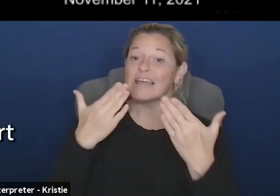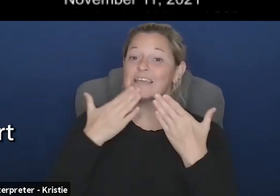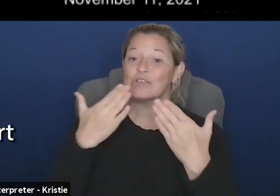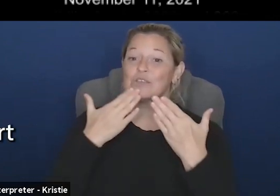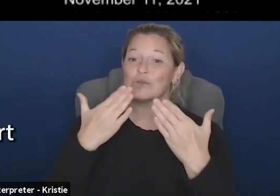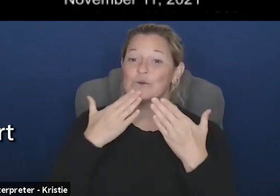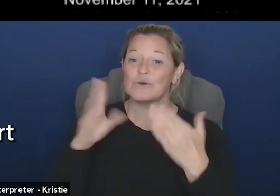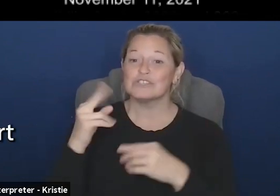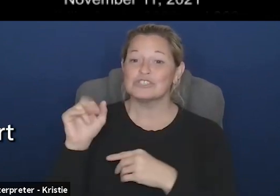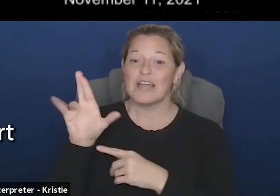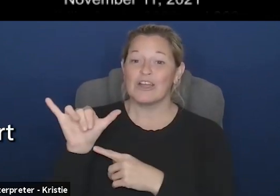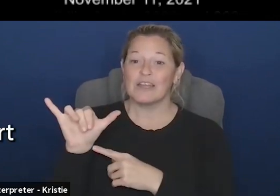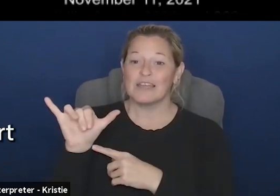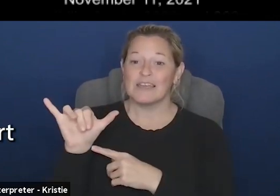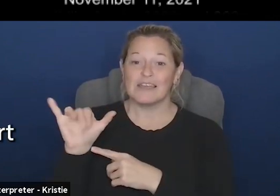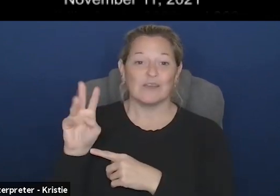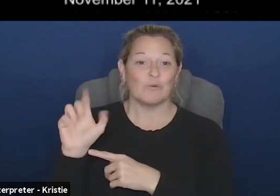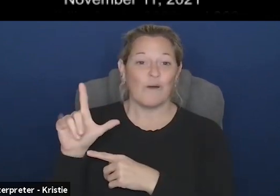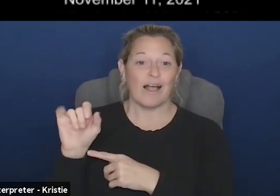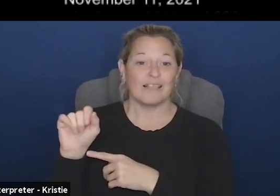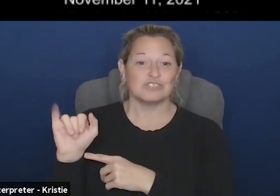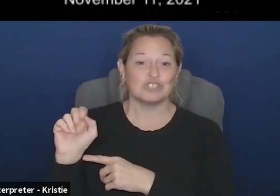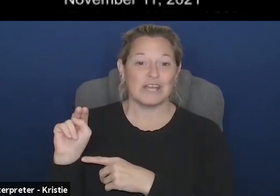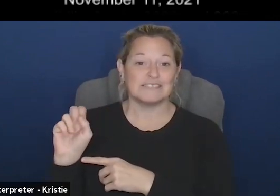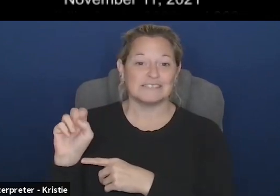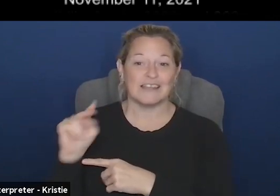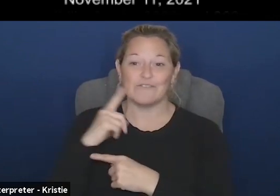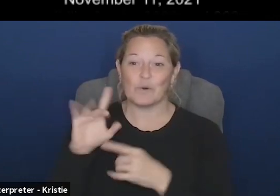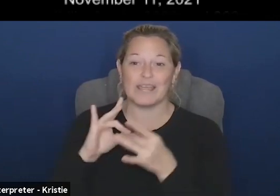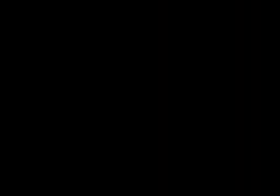Wells Jensen for all of her support and for connecting us. So thank you so much for being here.